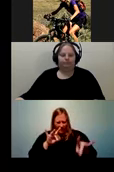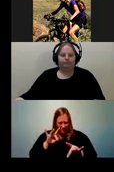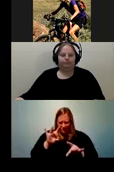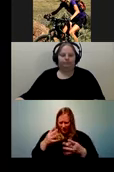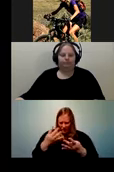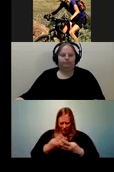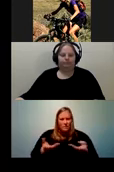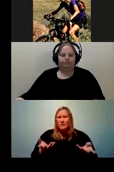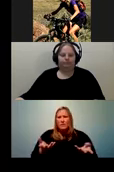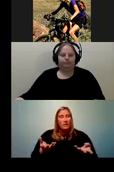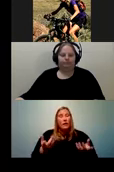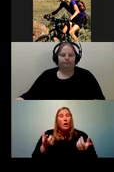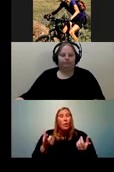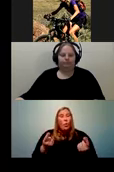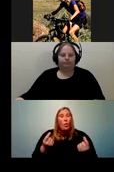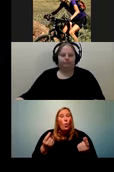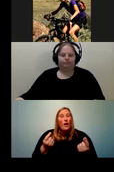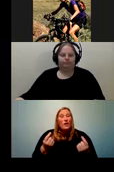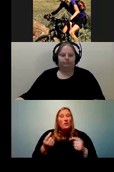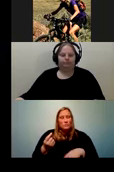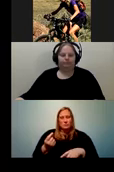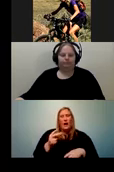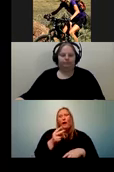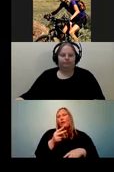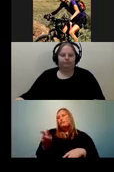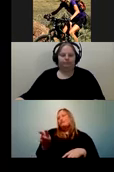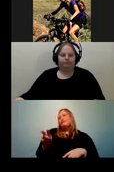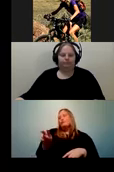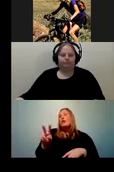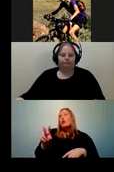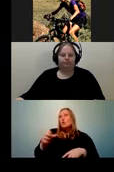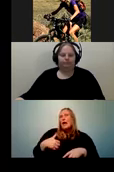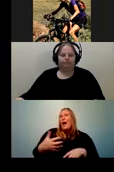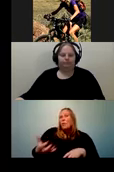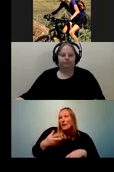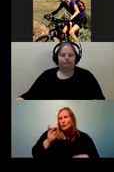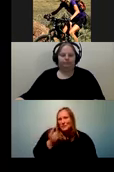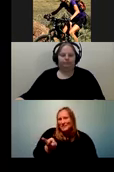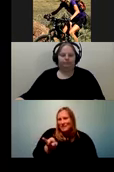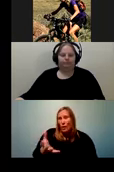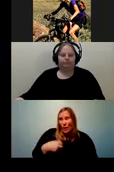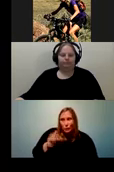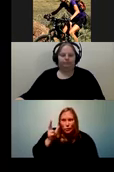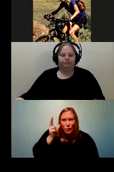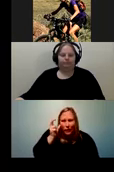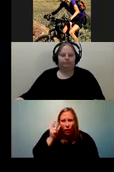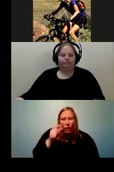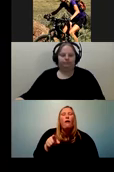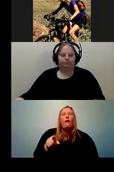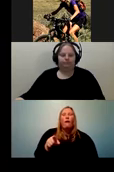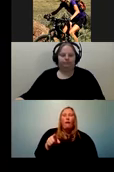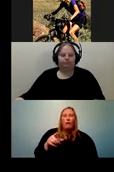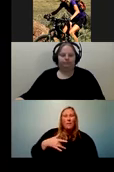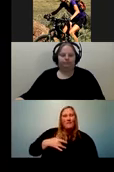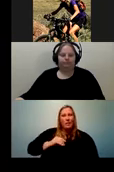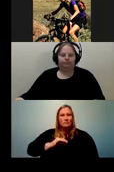settle into the kind of news I want to hear and just stick with that, because it's going to keep lighting up the pleasure centers in